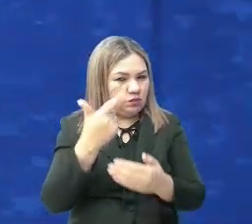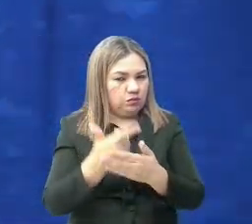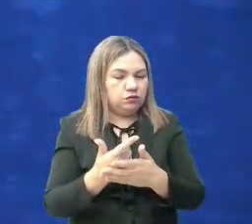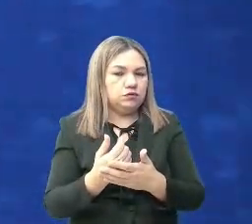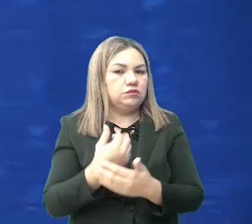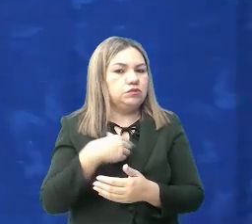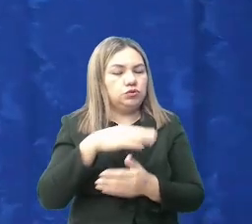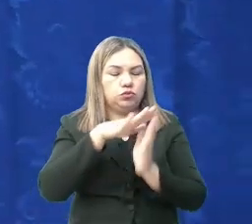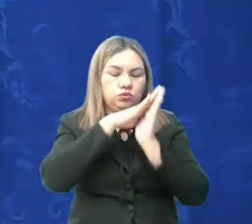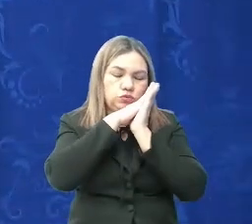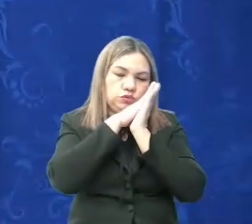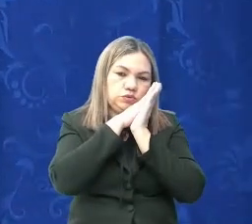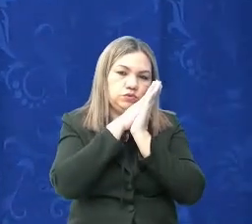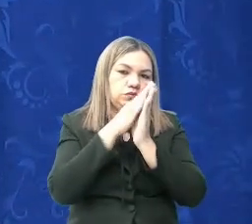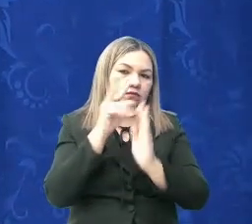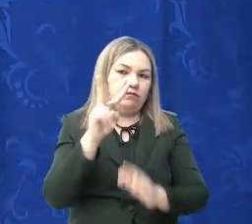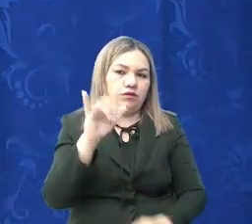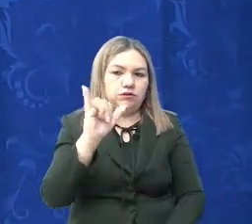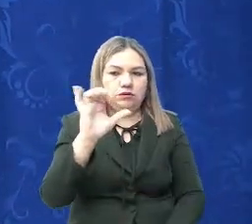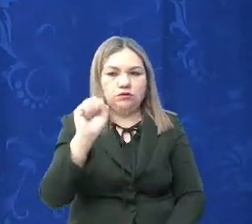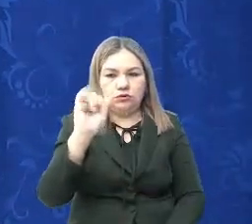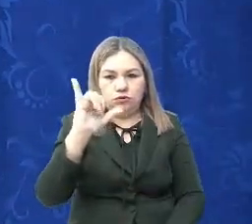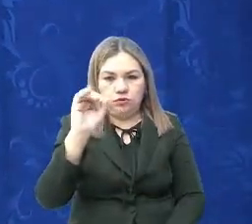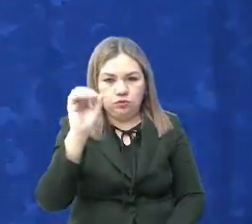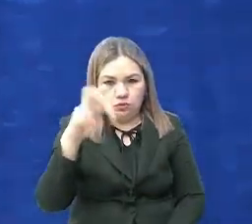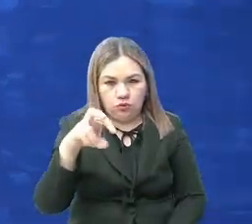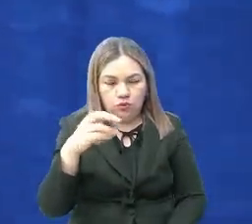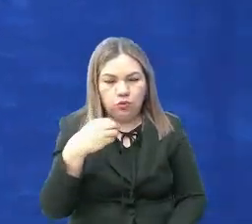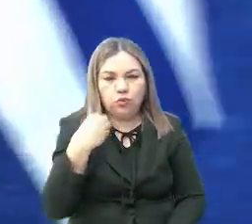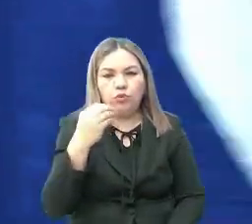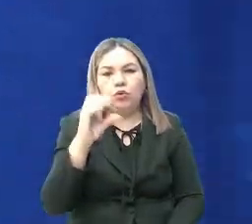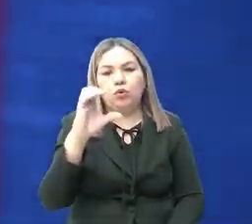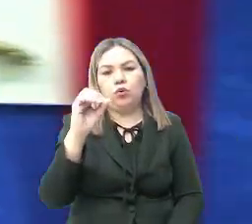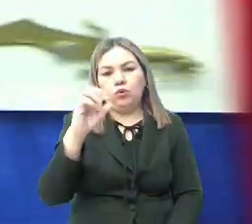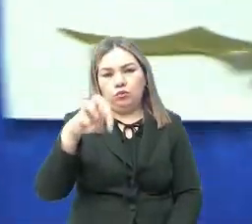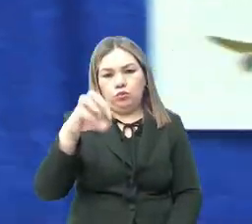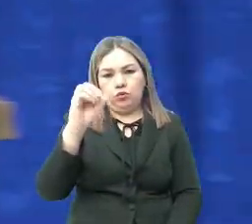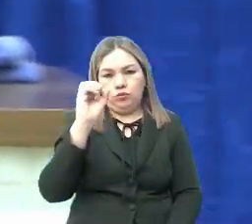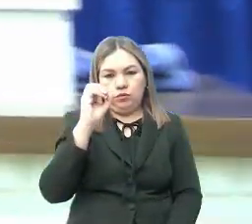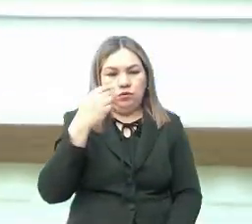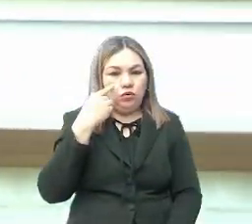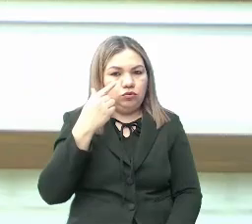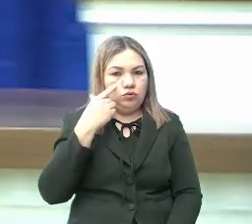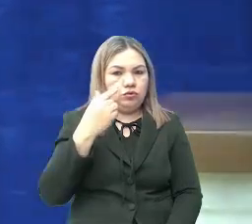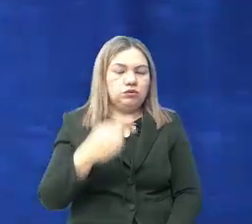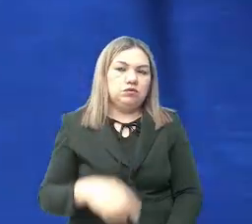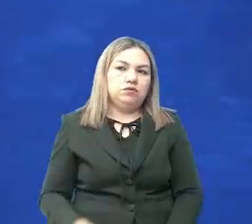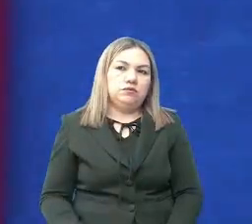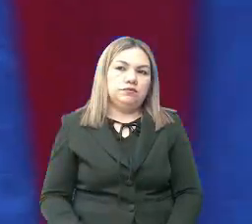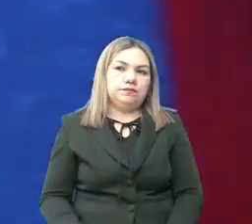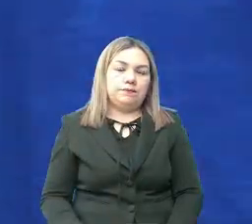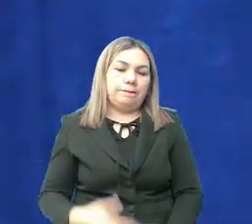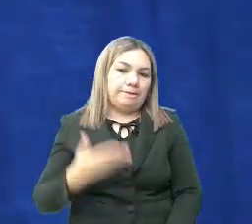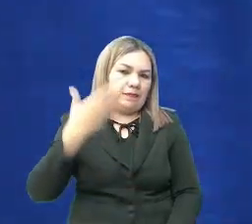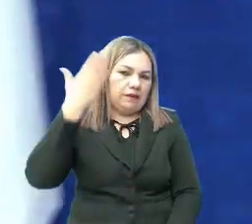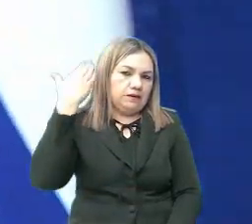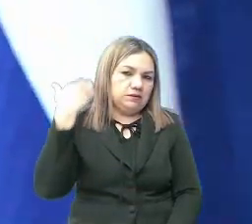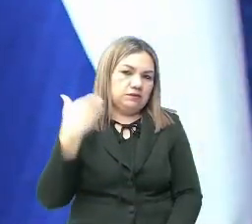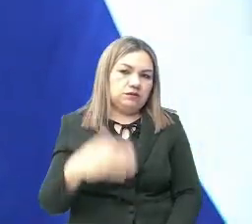I'm going to give you in a vision how you were known. And how were you known? Say with